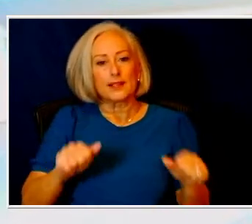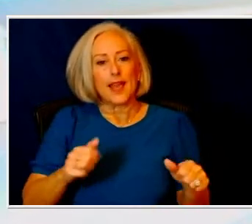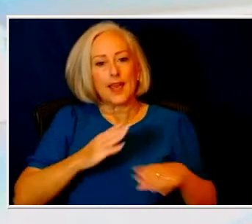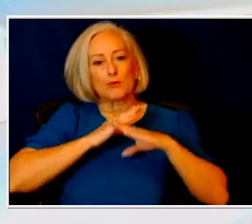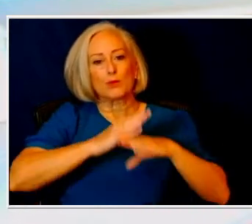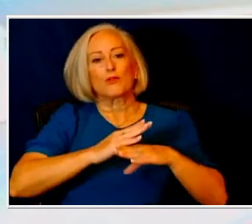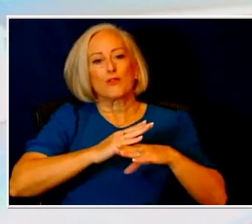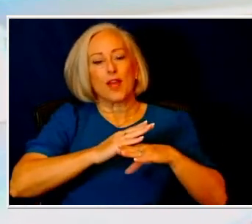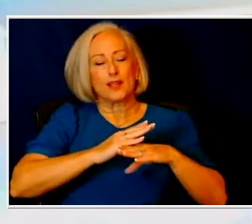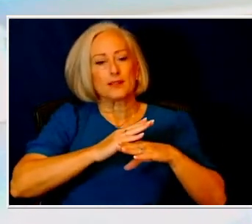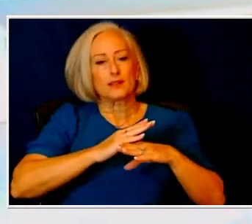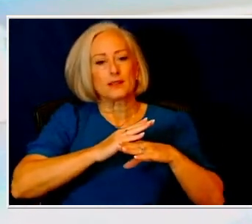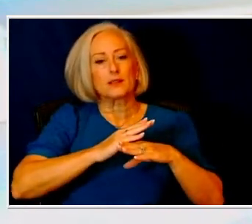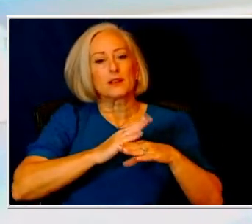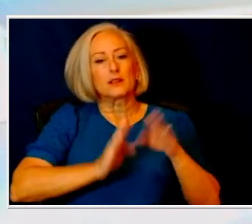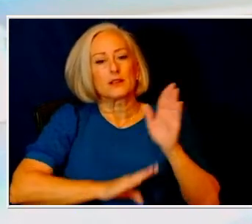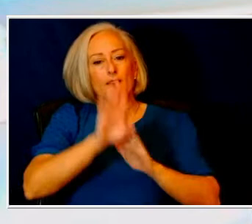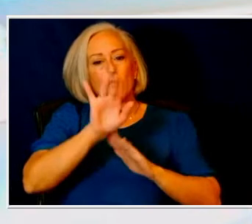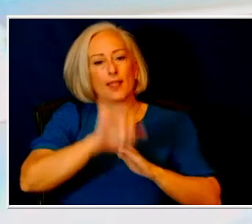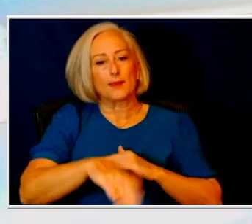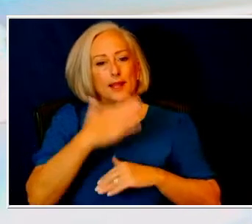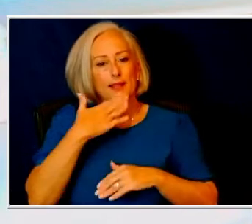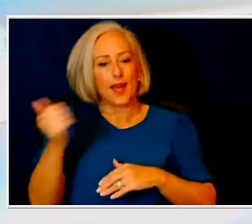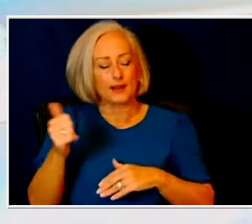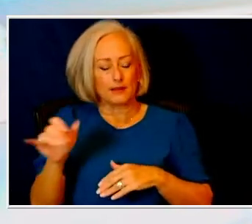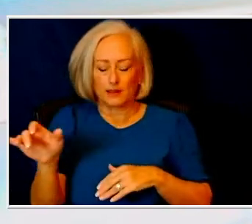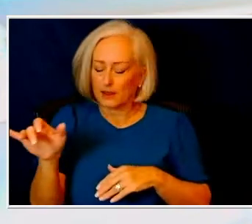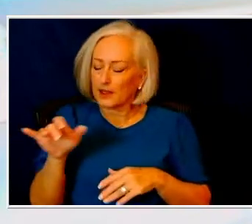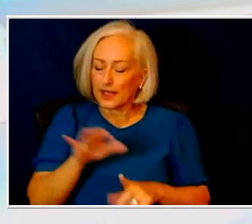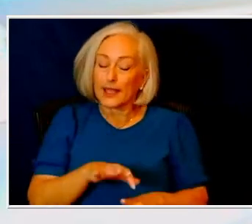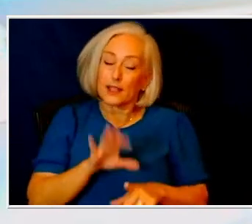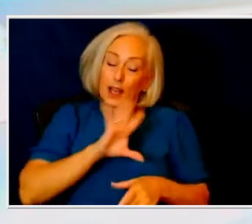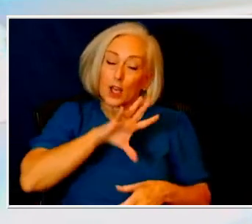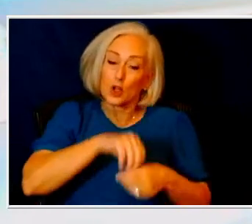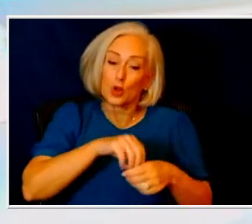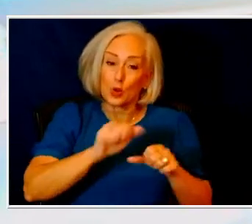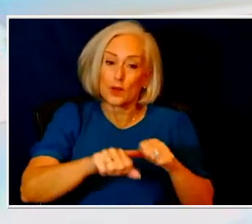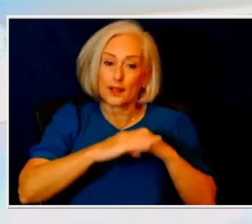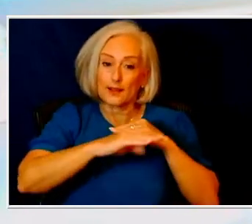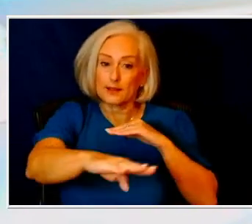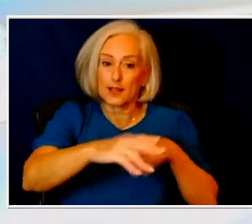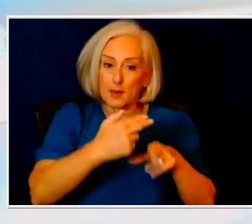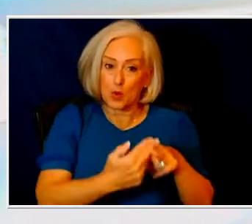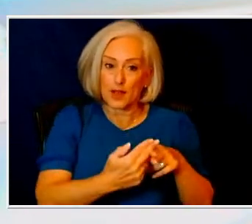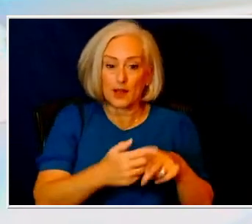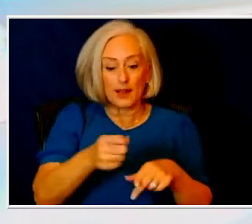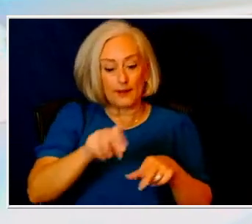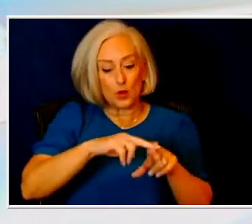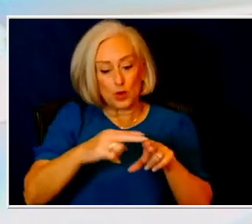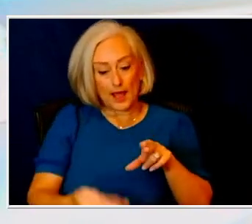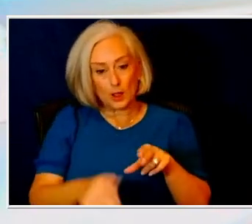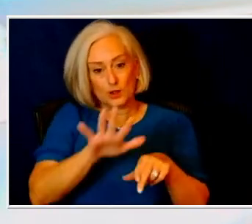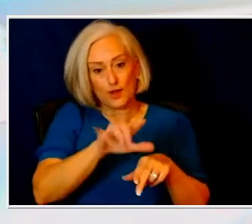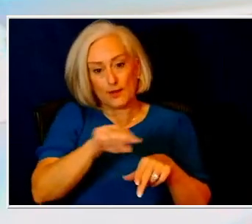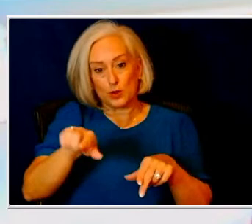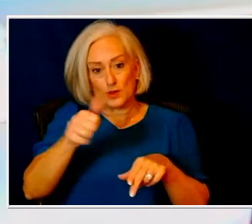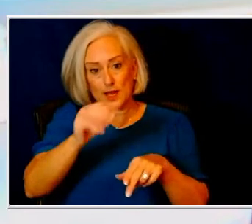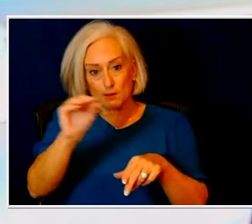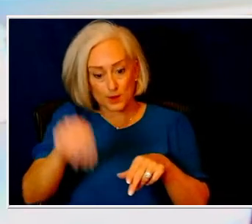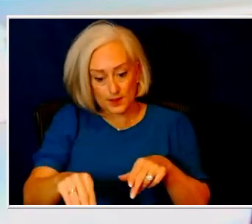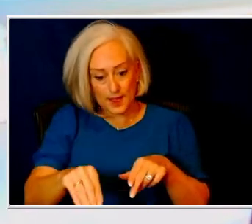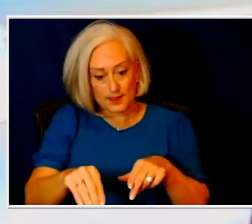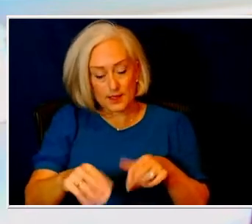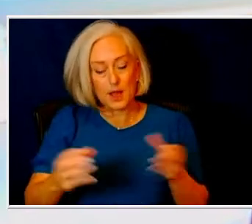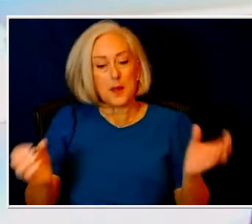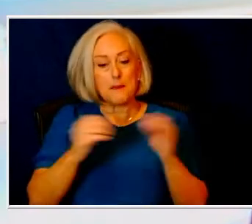body weight. But of course, again, as with these other conditions, if you can lose 5 or 10% body weight and have healthier lifestyles, that'll have